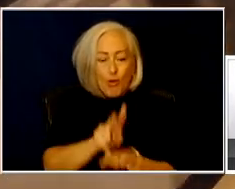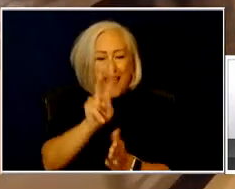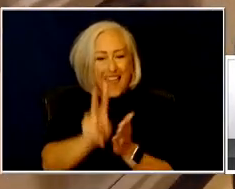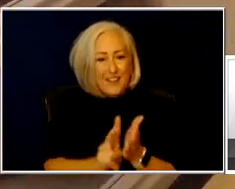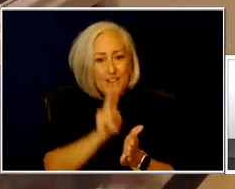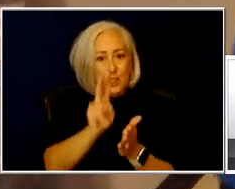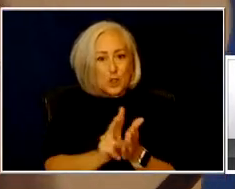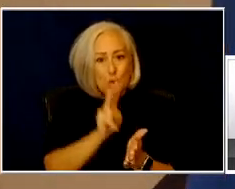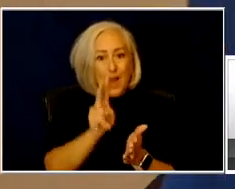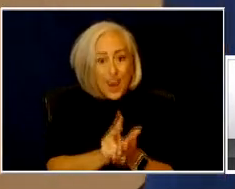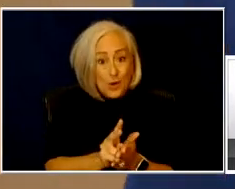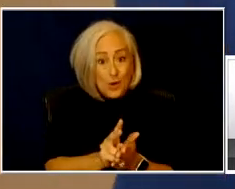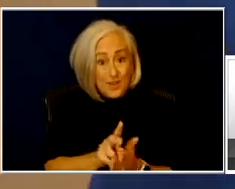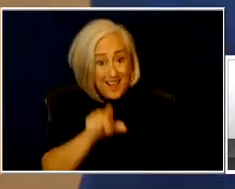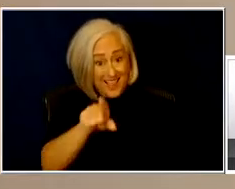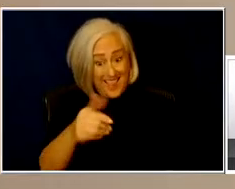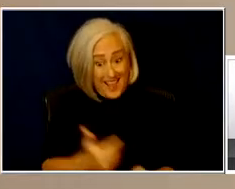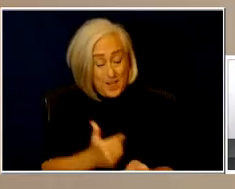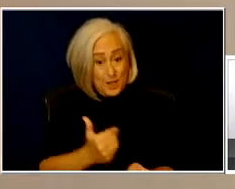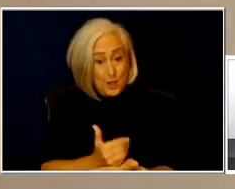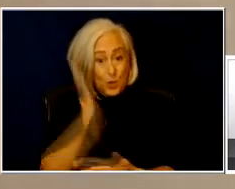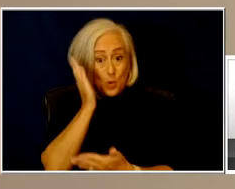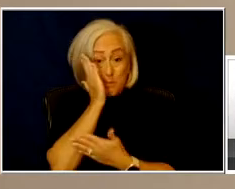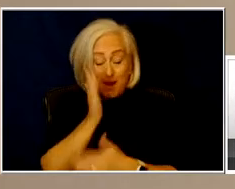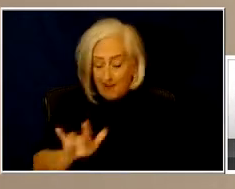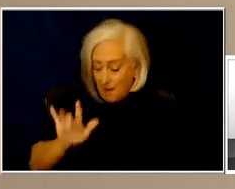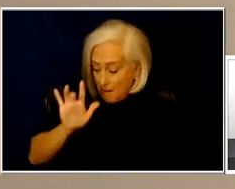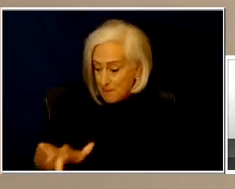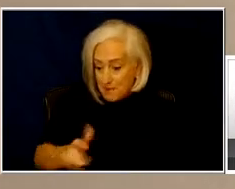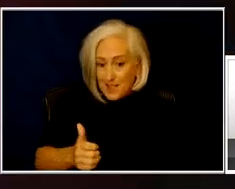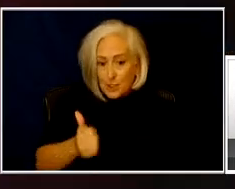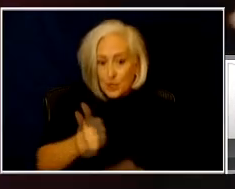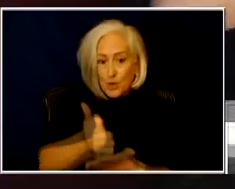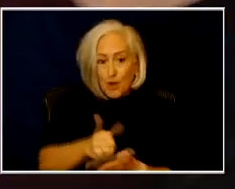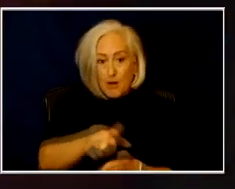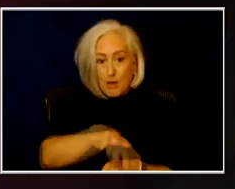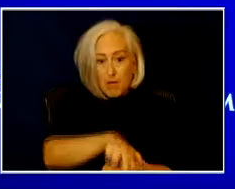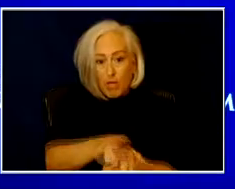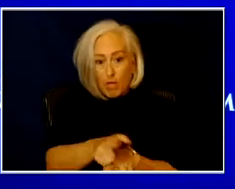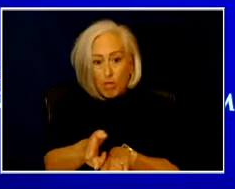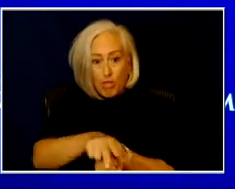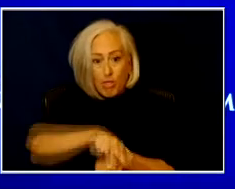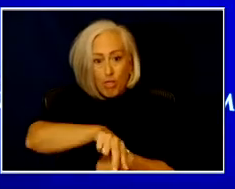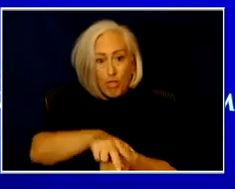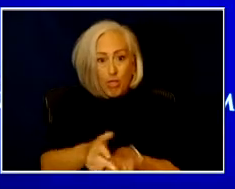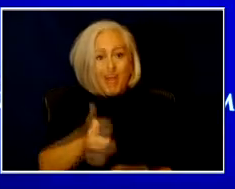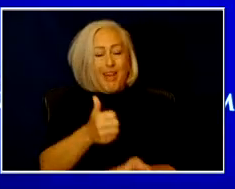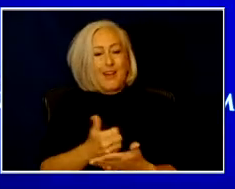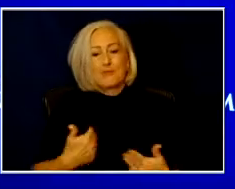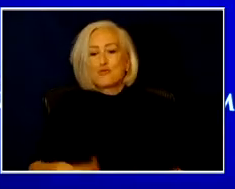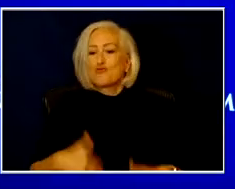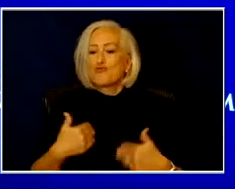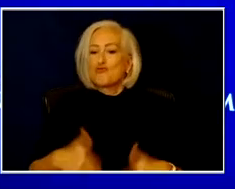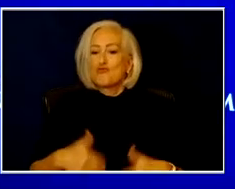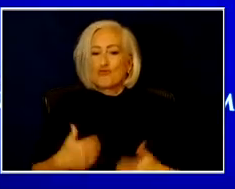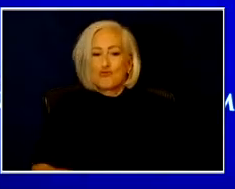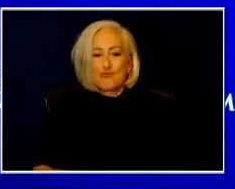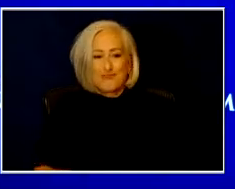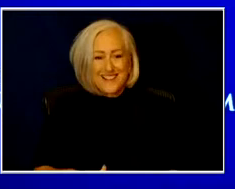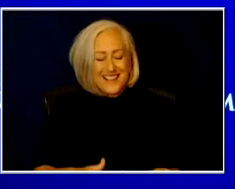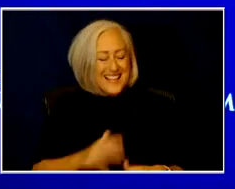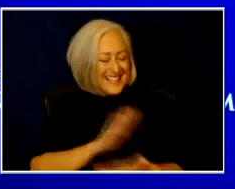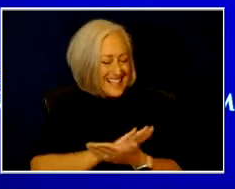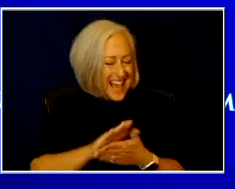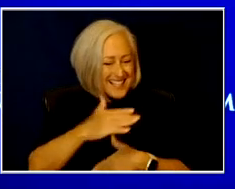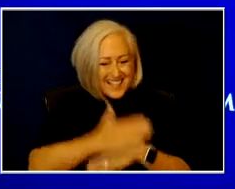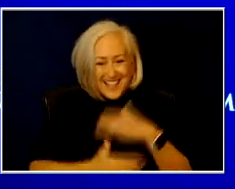several departments are working together to replace all the beds and that work will wrap up on Friday make it nice and comfy and cozy for you well thank you so